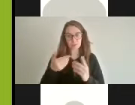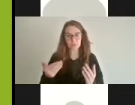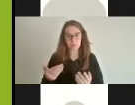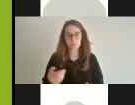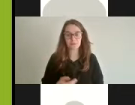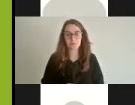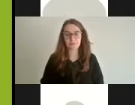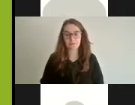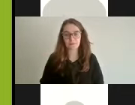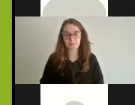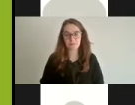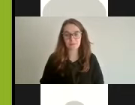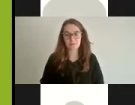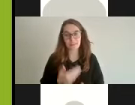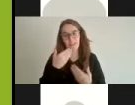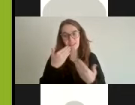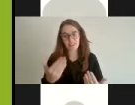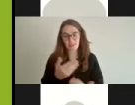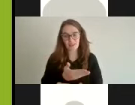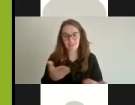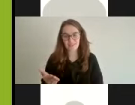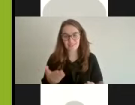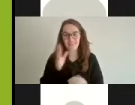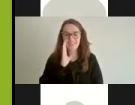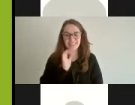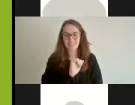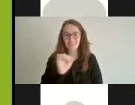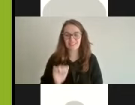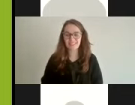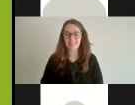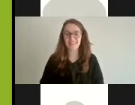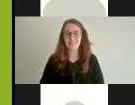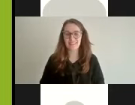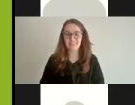them all of the day. Thank you for attention.